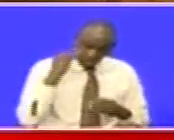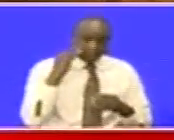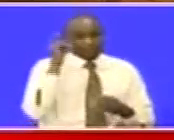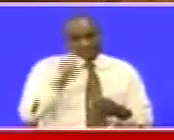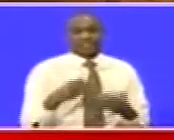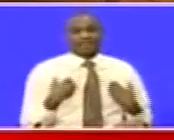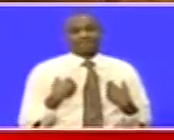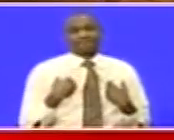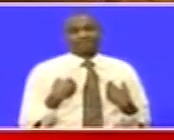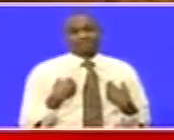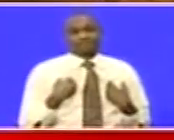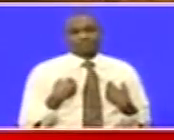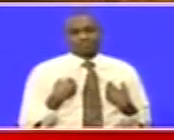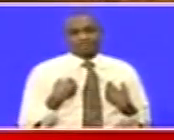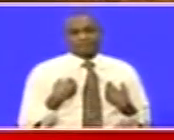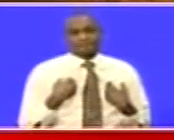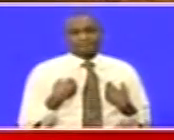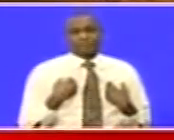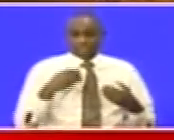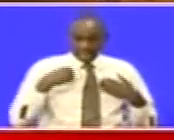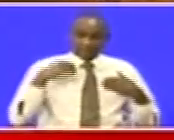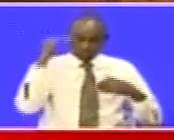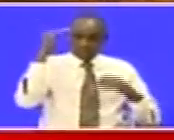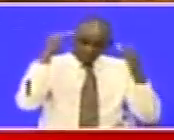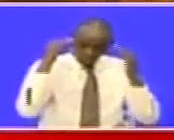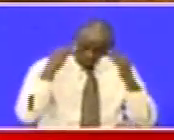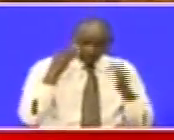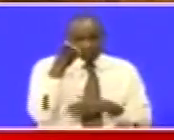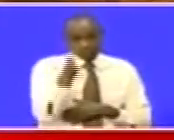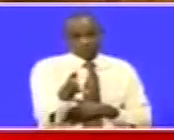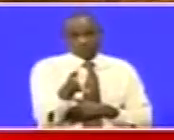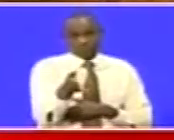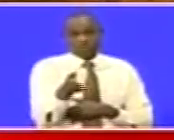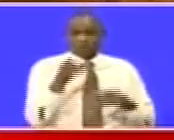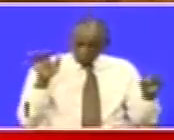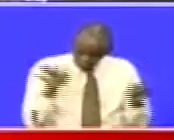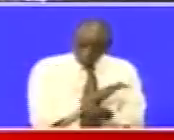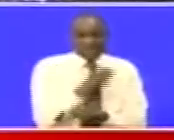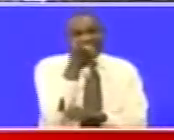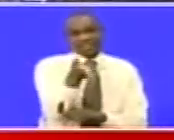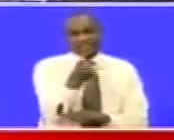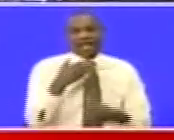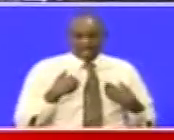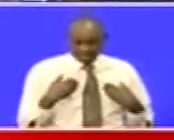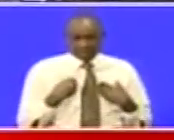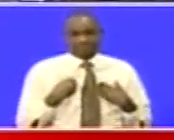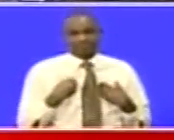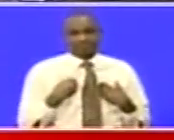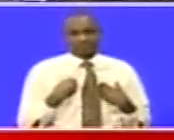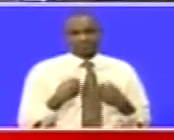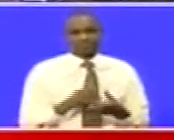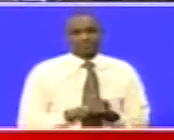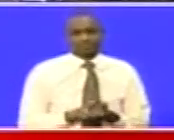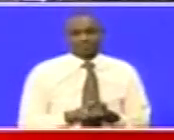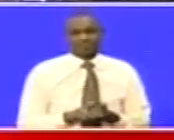can have a Supreme Court fully constituted with a full complement of the seven